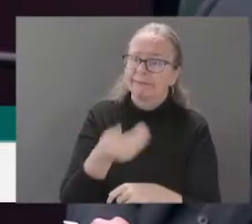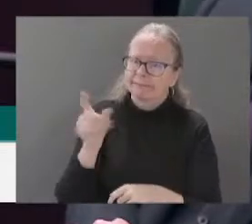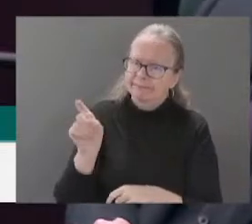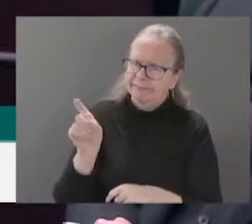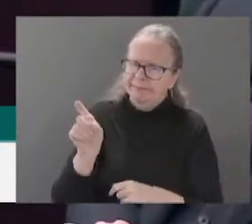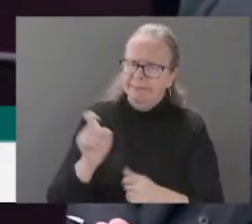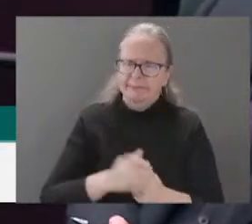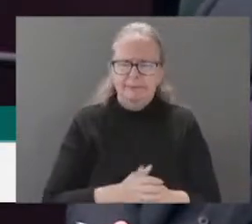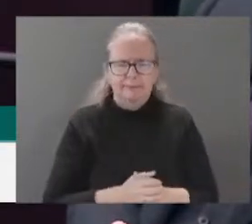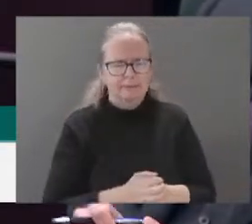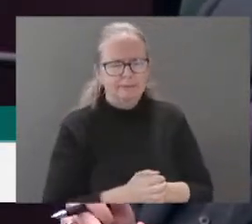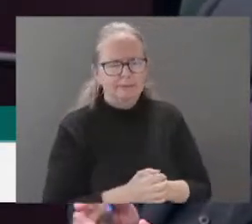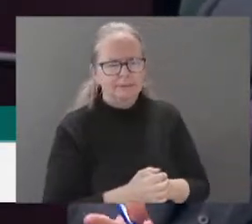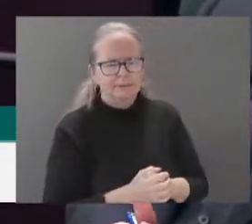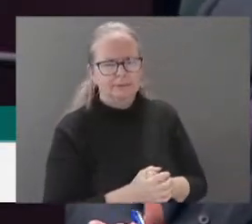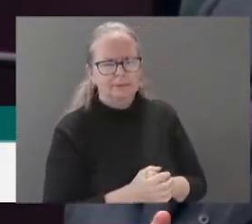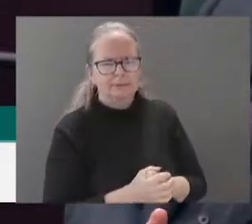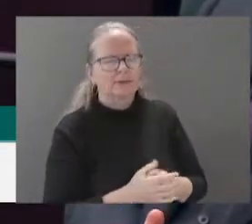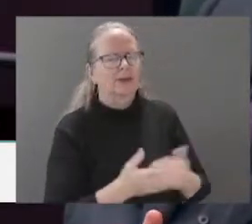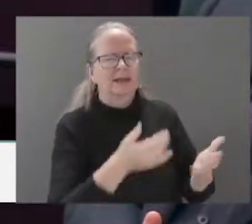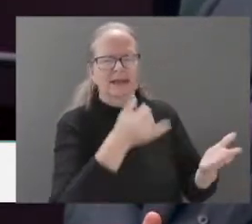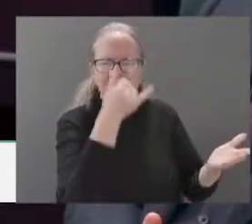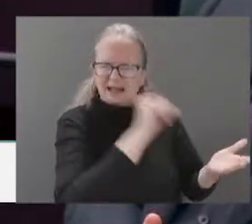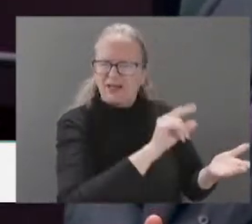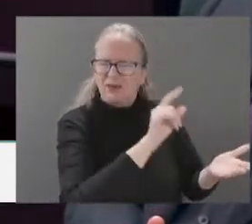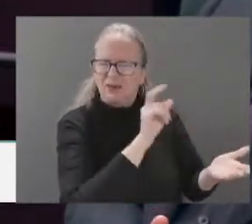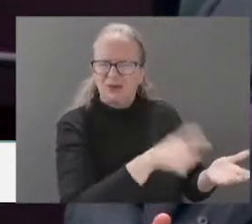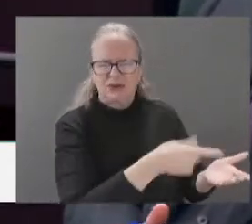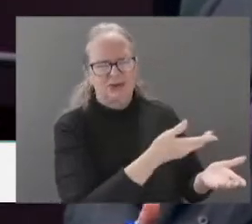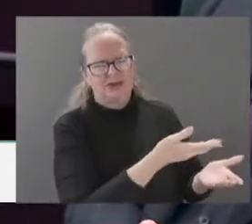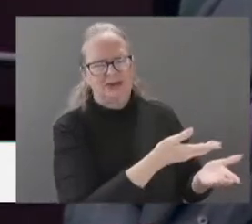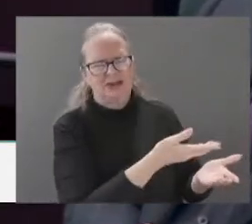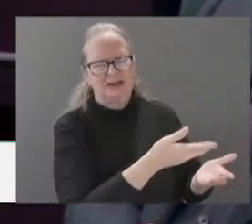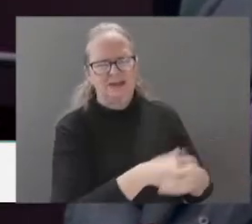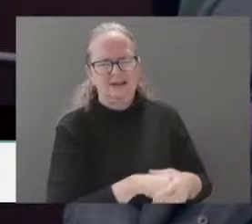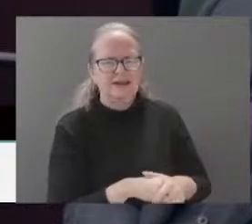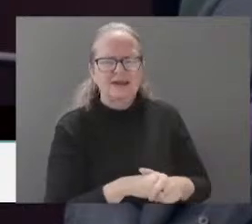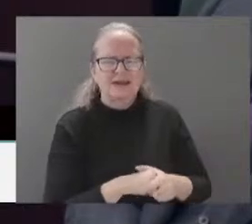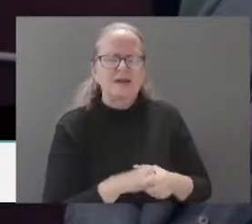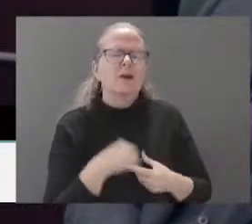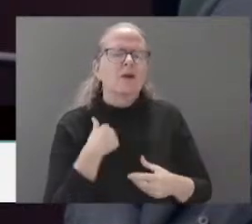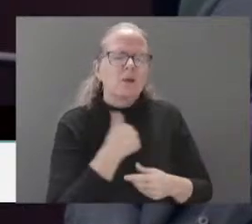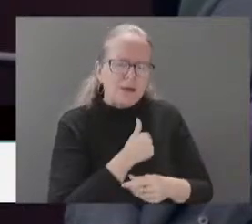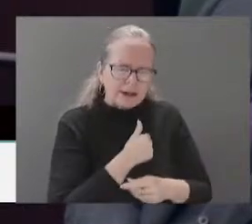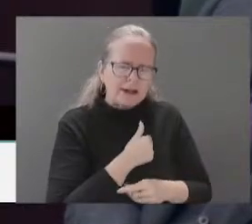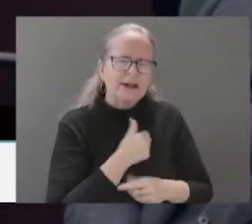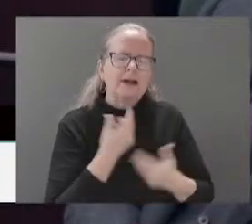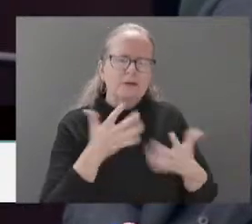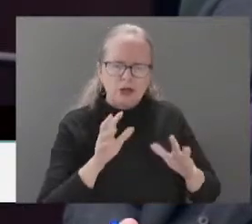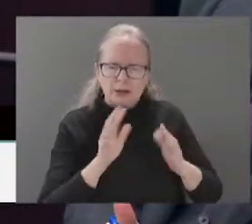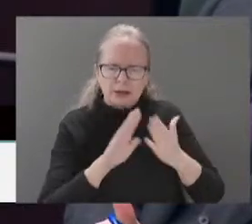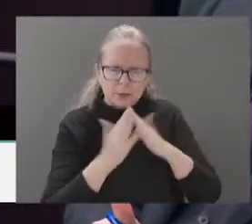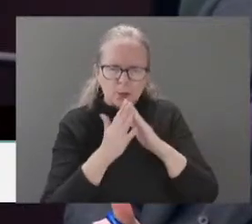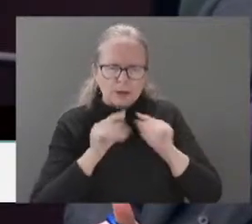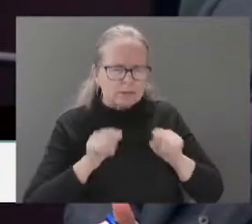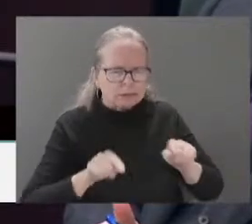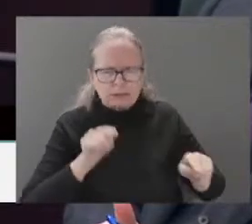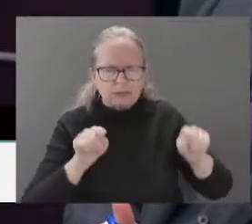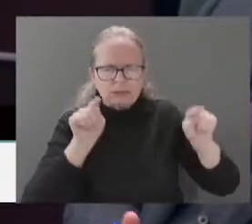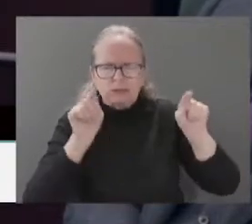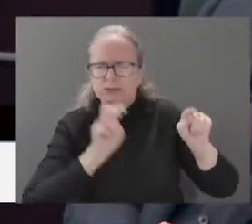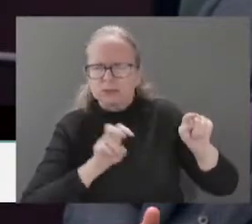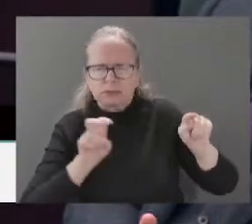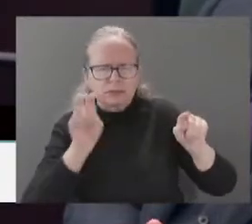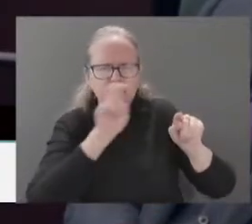ridiculous question Mr Speaker we have gone across this province we have over 60 engagements right across the